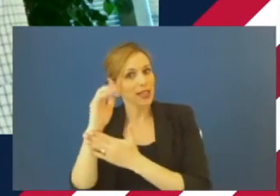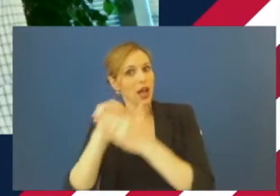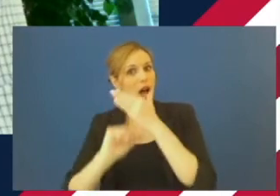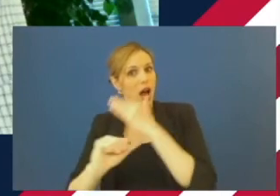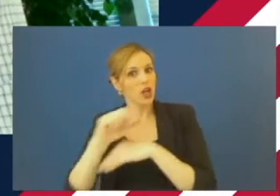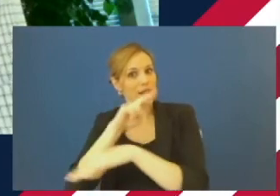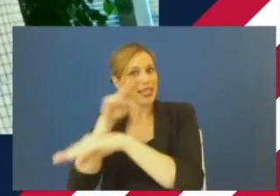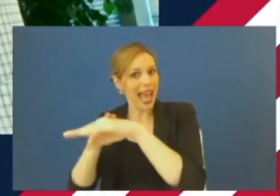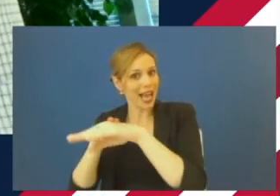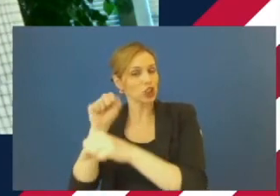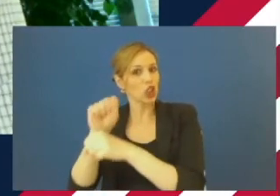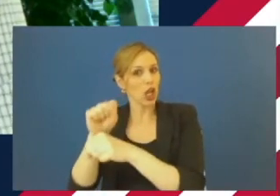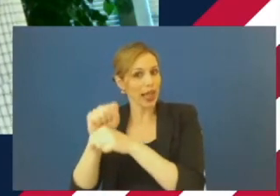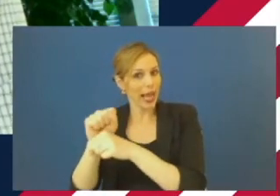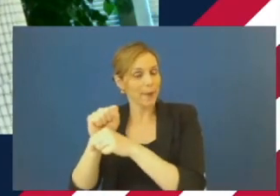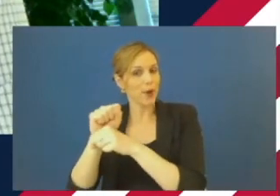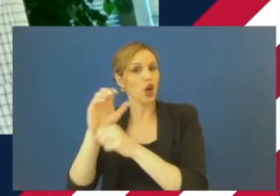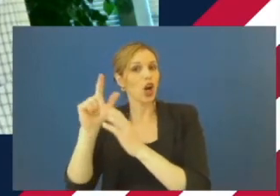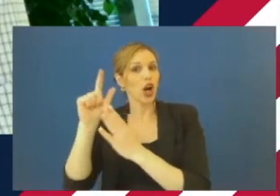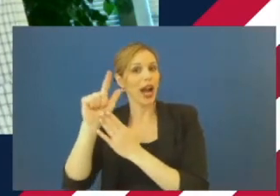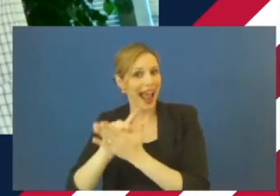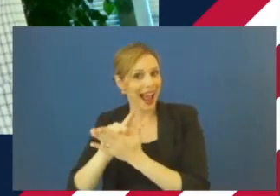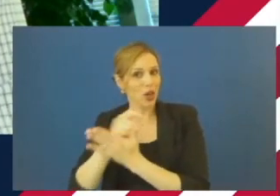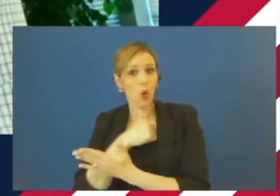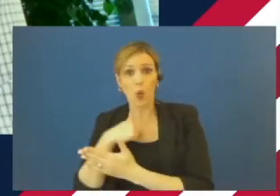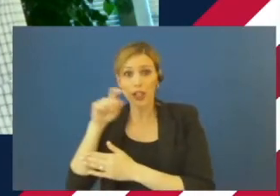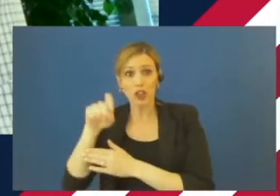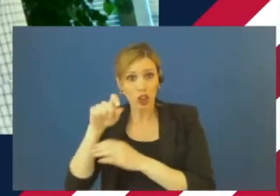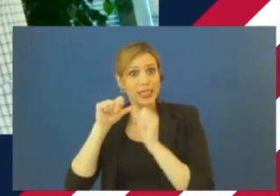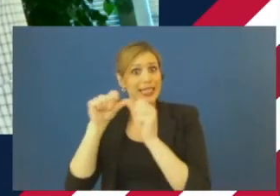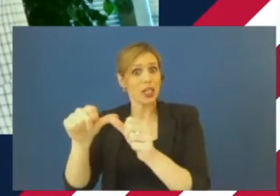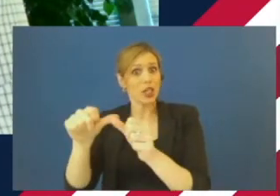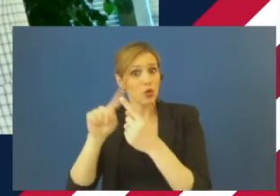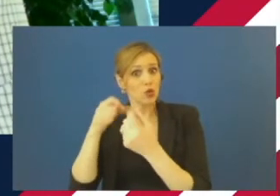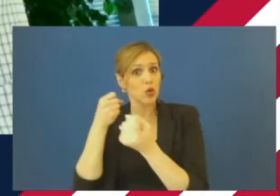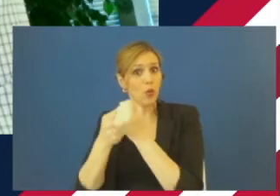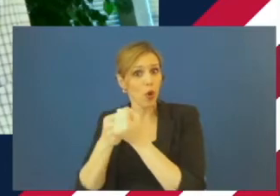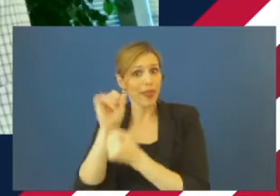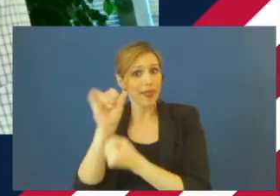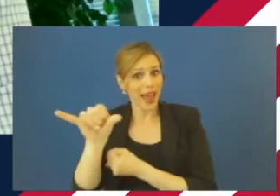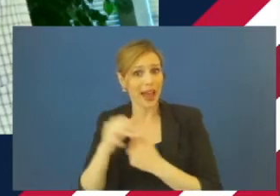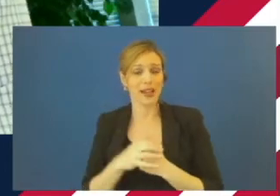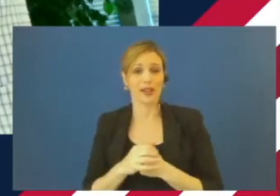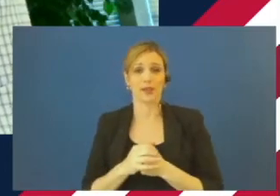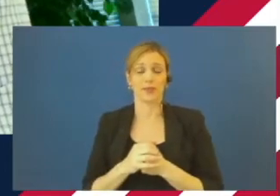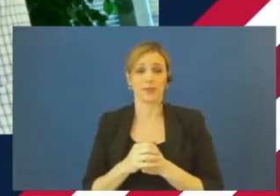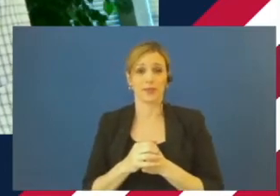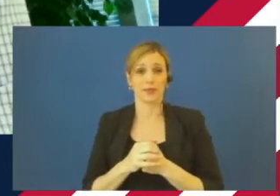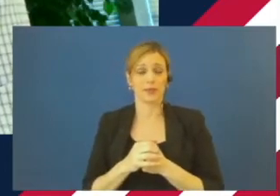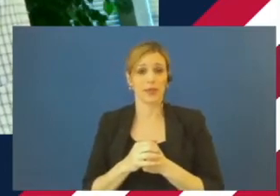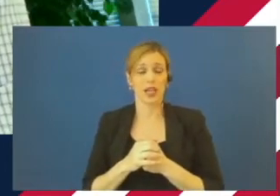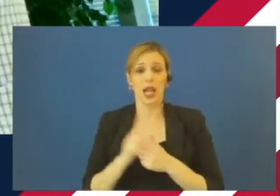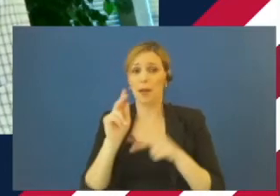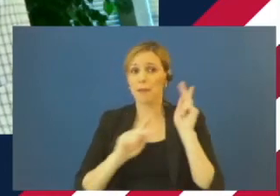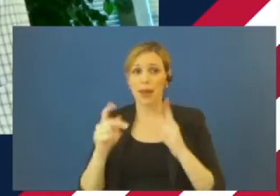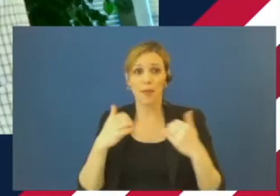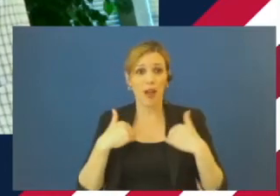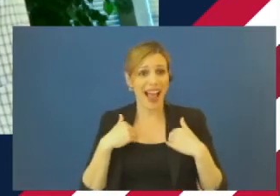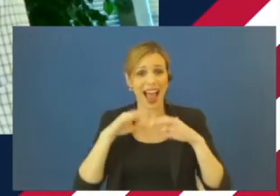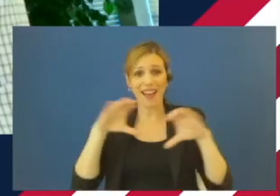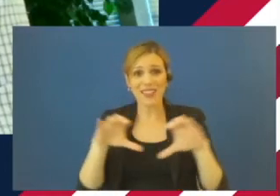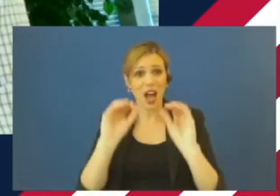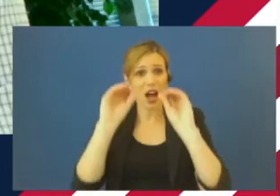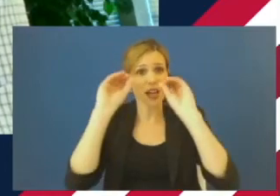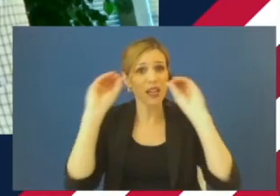continue to support them. Sadly, though, the administration and other arms of the government have done nothing to move towards enacting